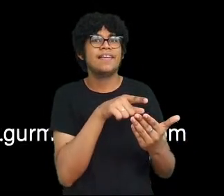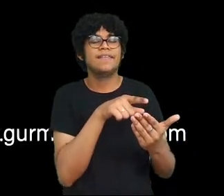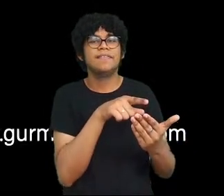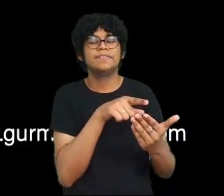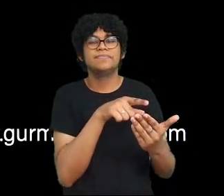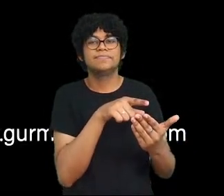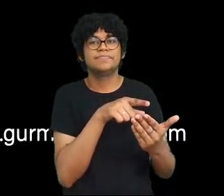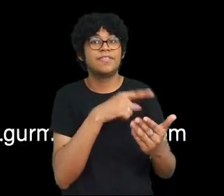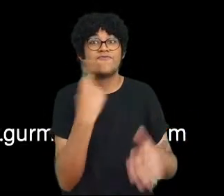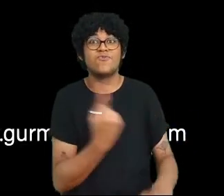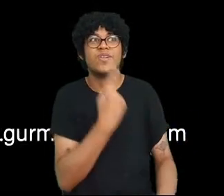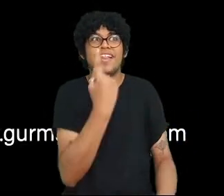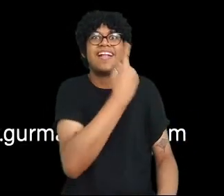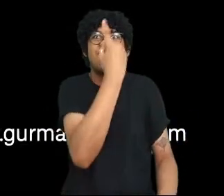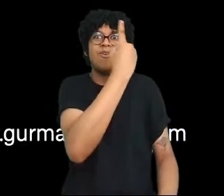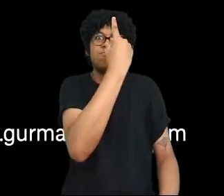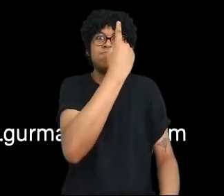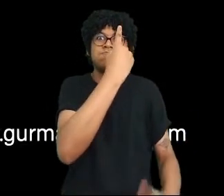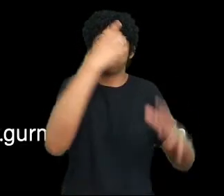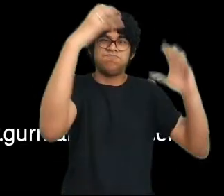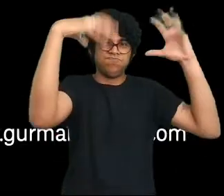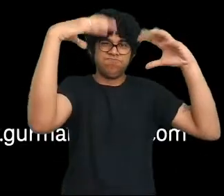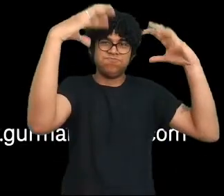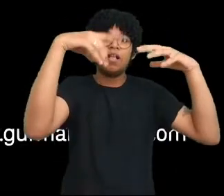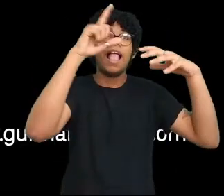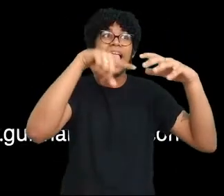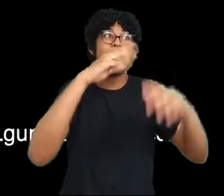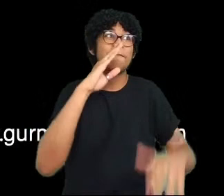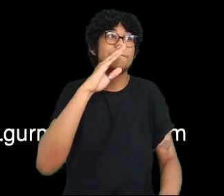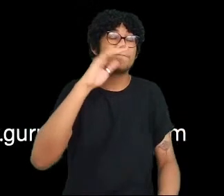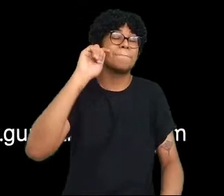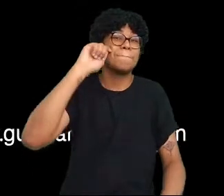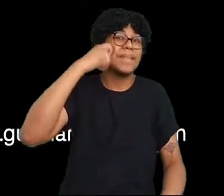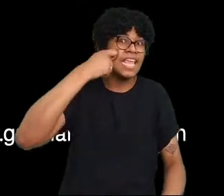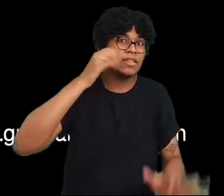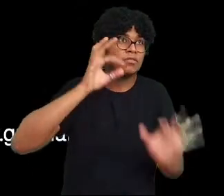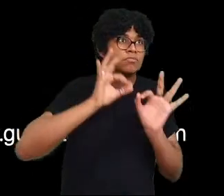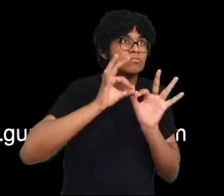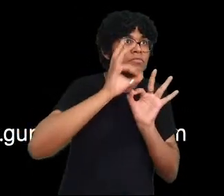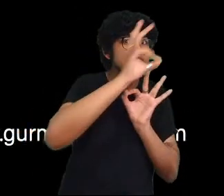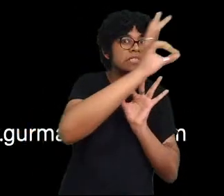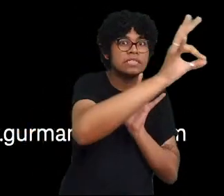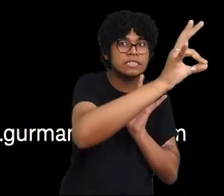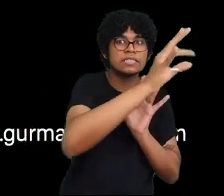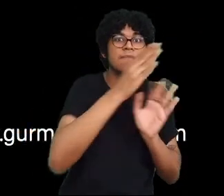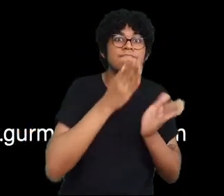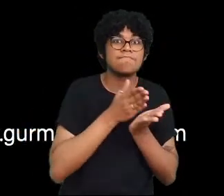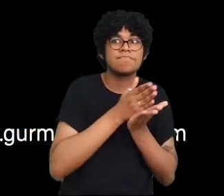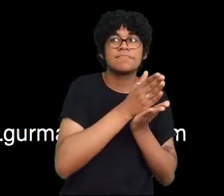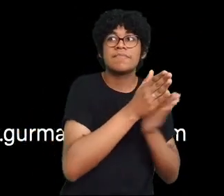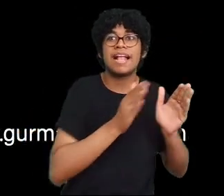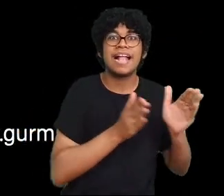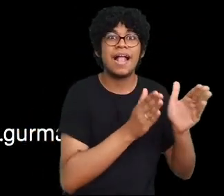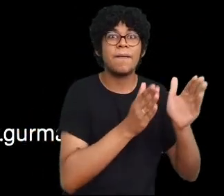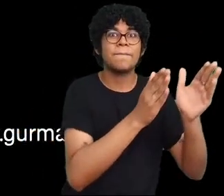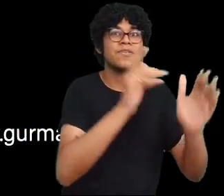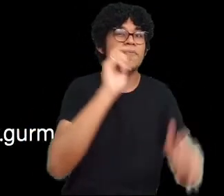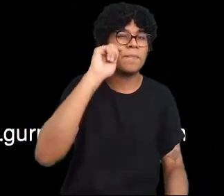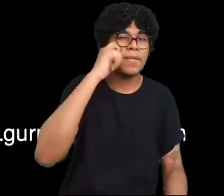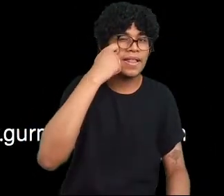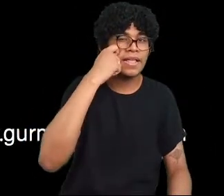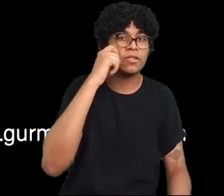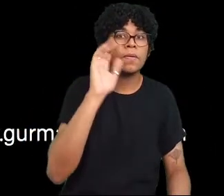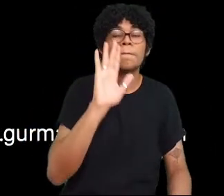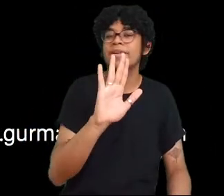black line, but that's not true. The fact is that the path could be anywhere in the cone, and